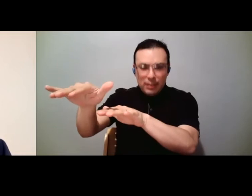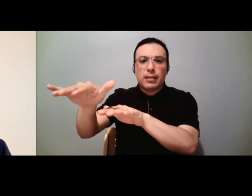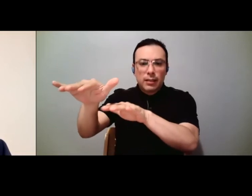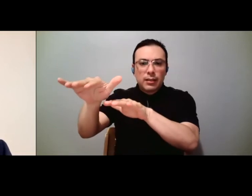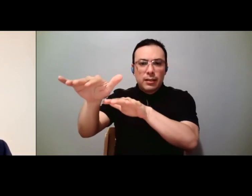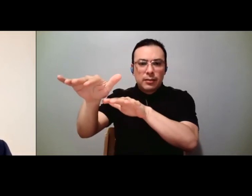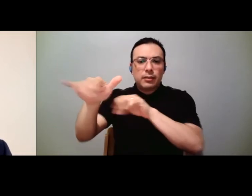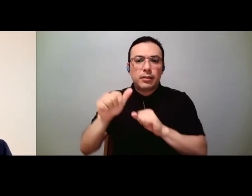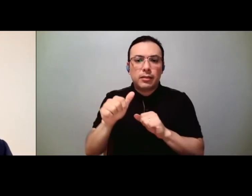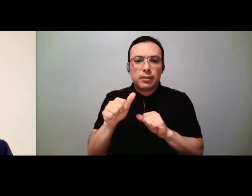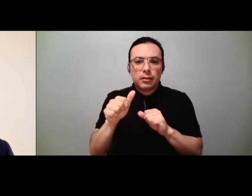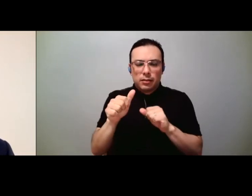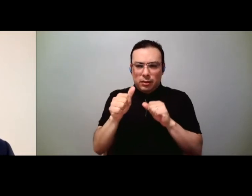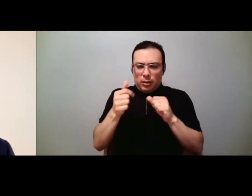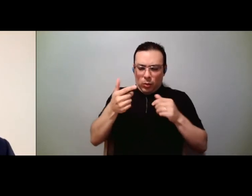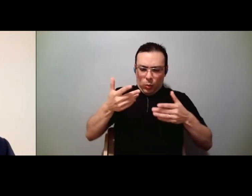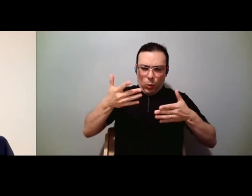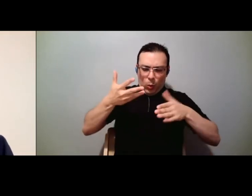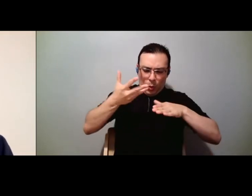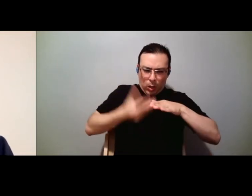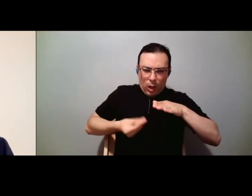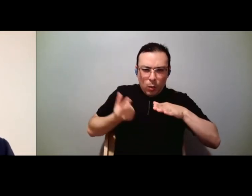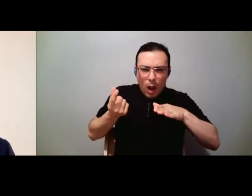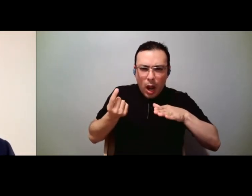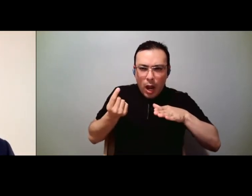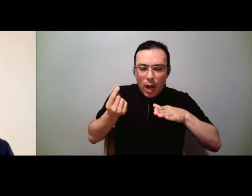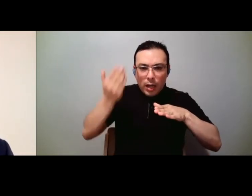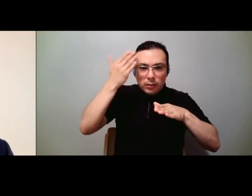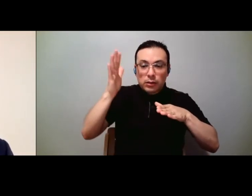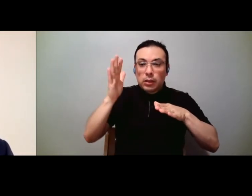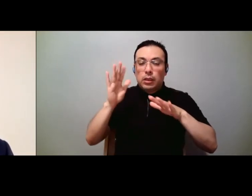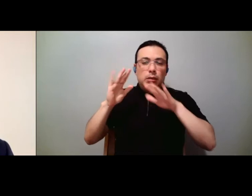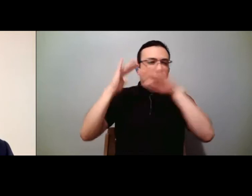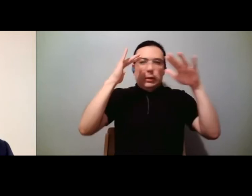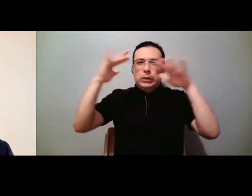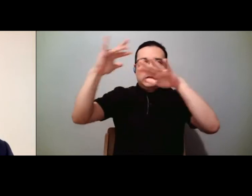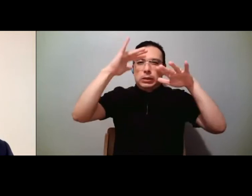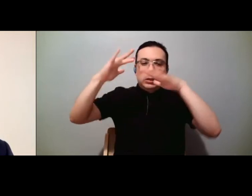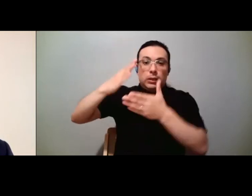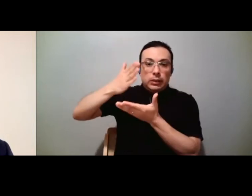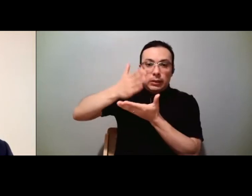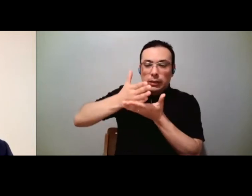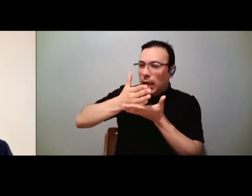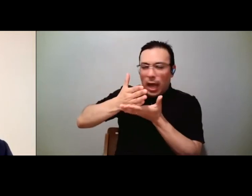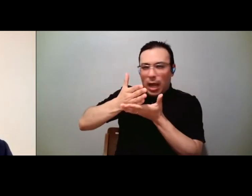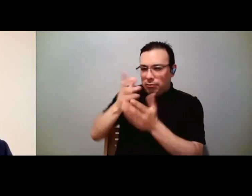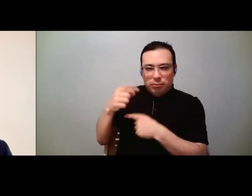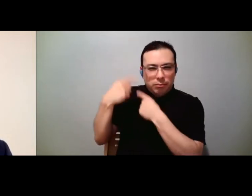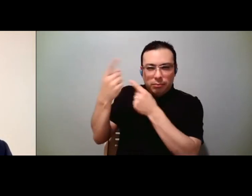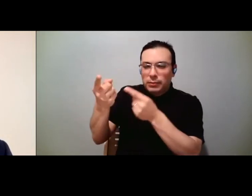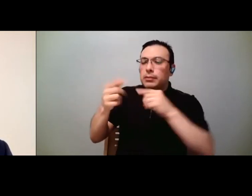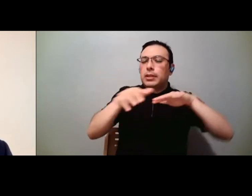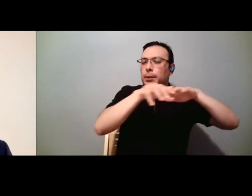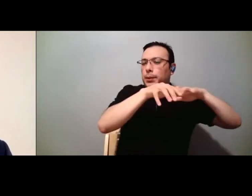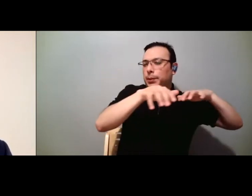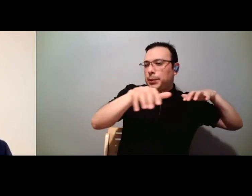For what is missing? The buzzing never done stopped across cotton fields of hardened white